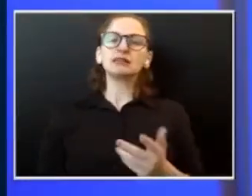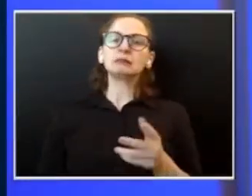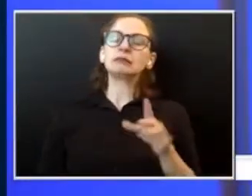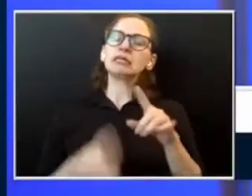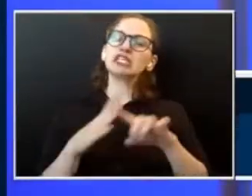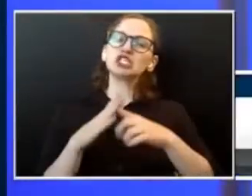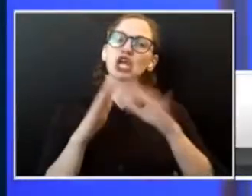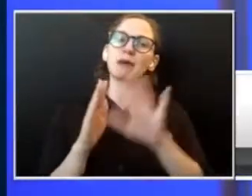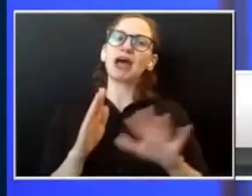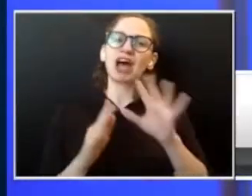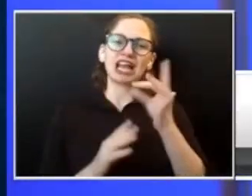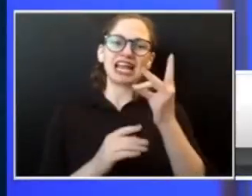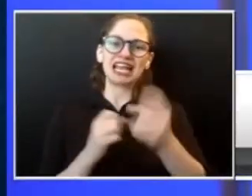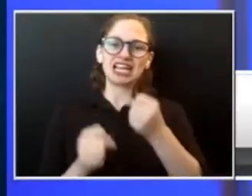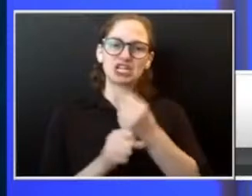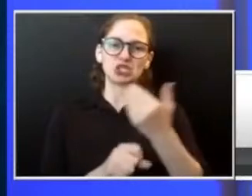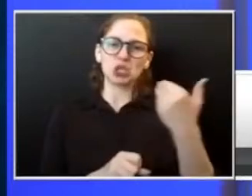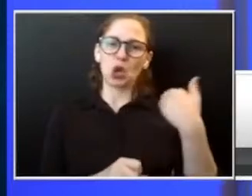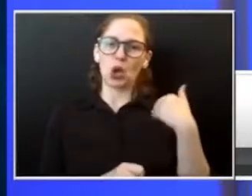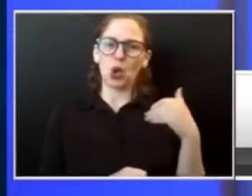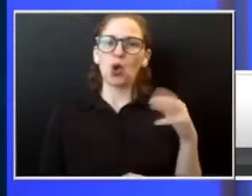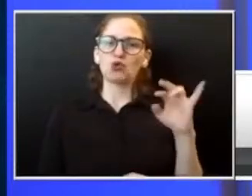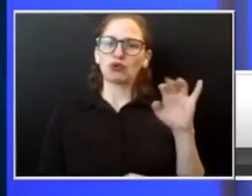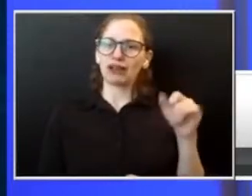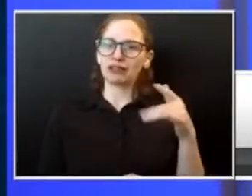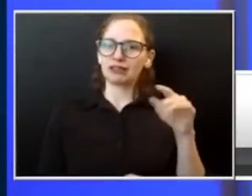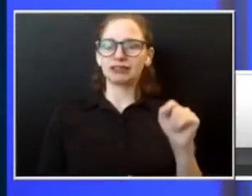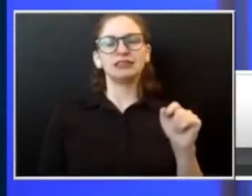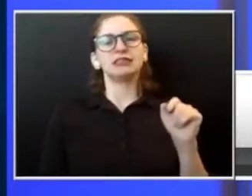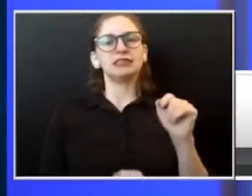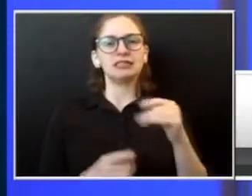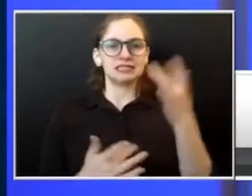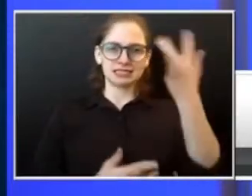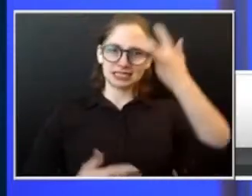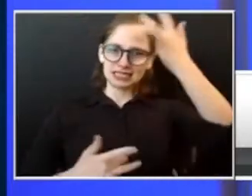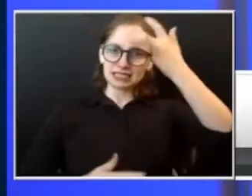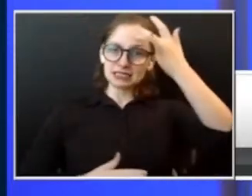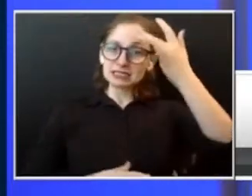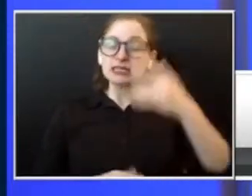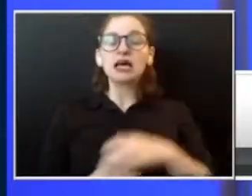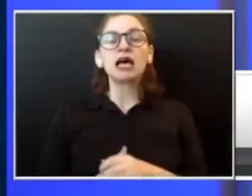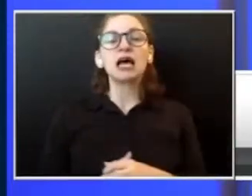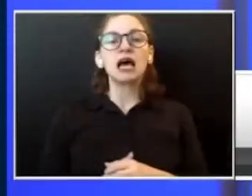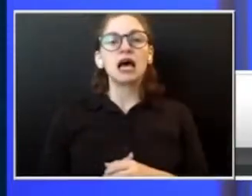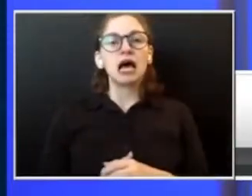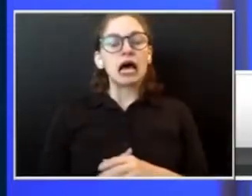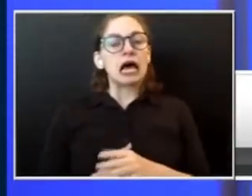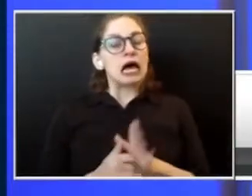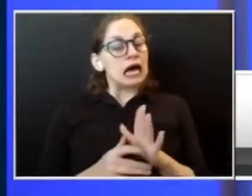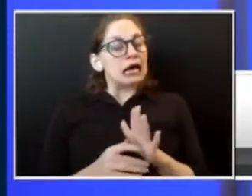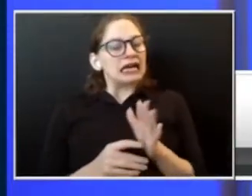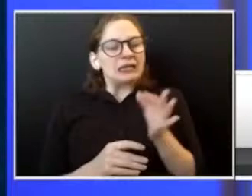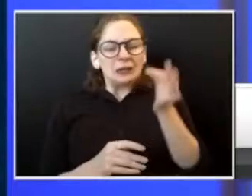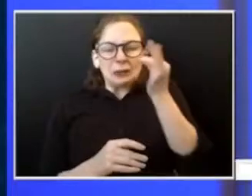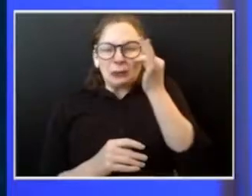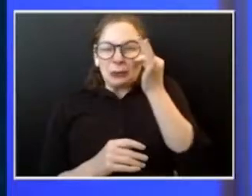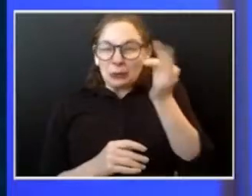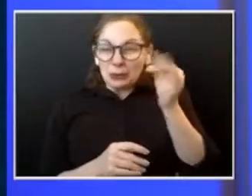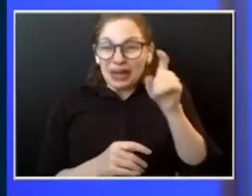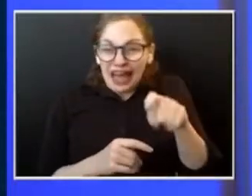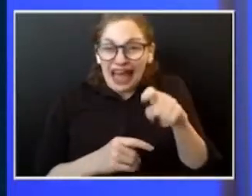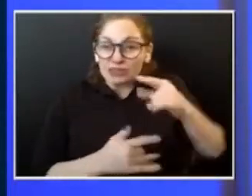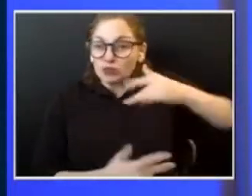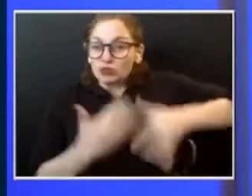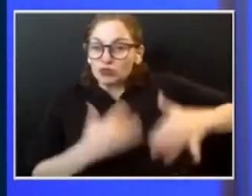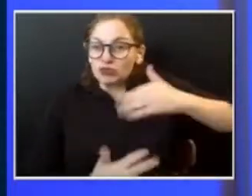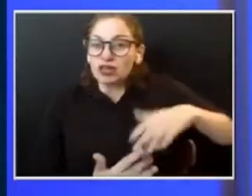disease, and got real close to kidney dialysis. But I was able to hang in there with